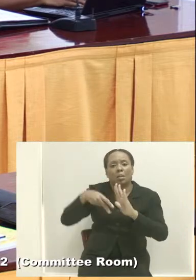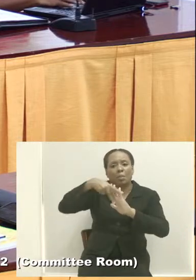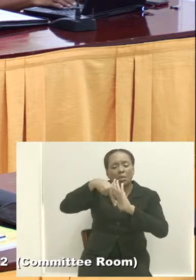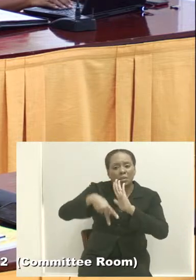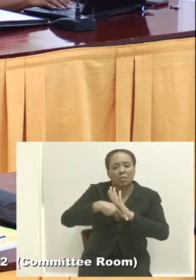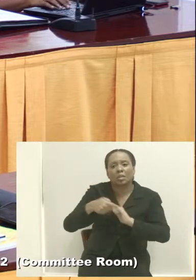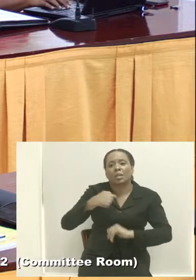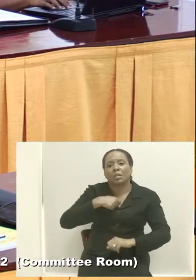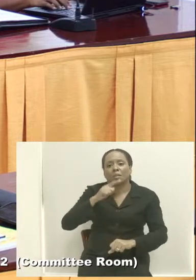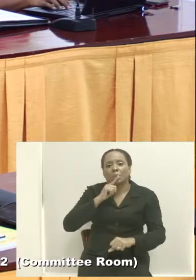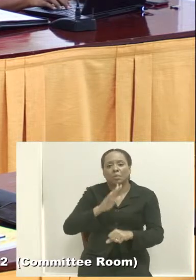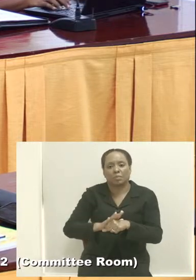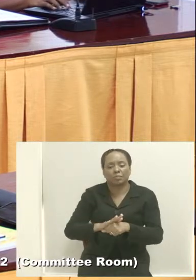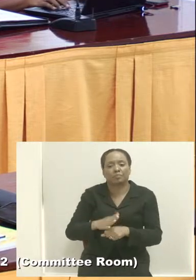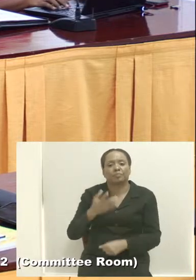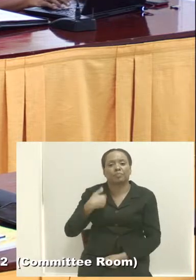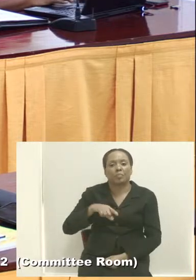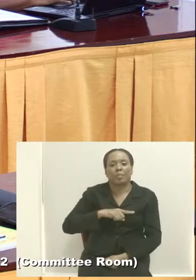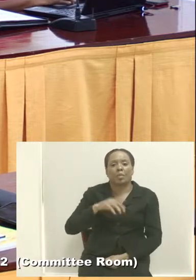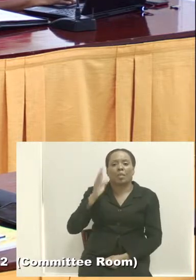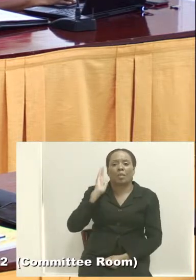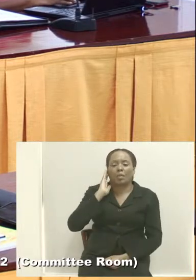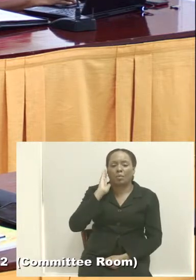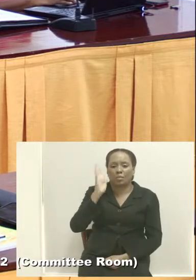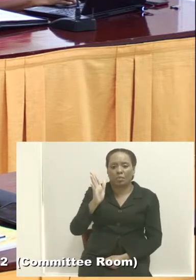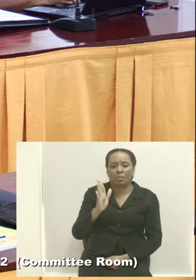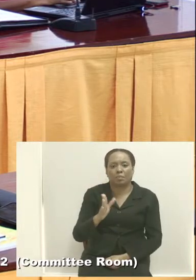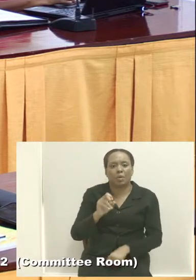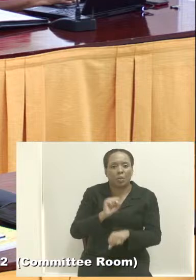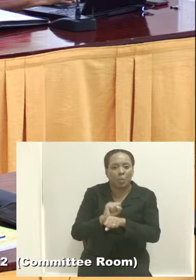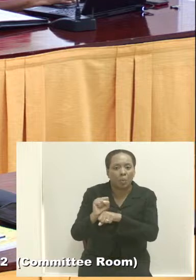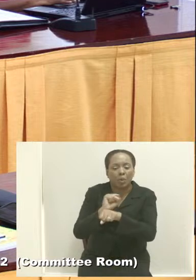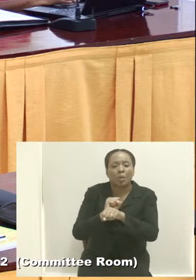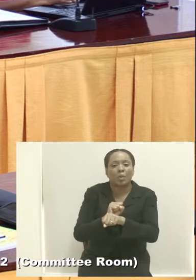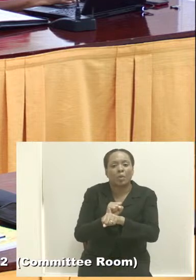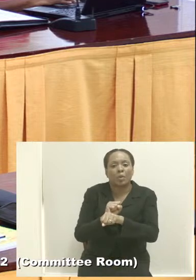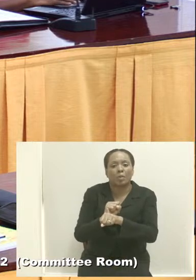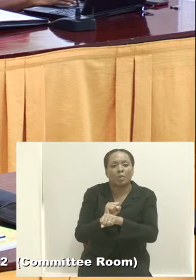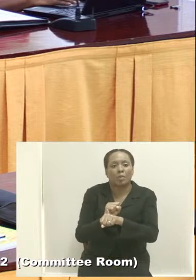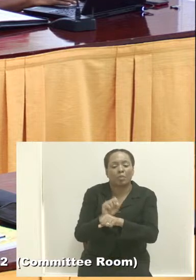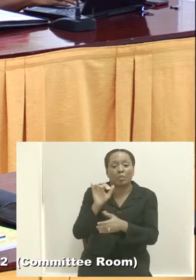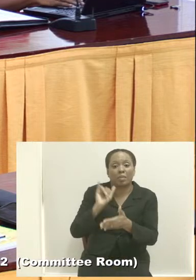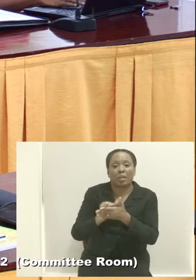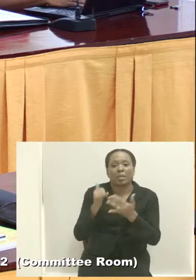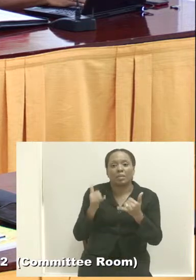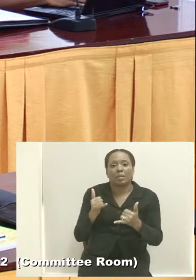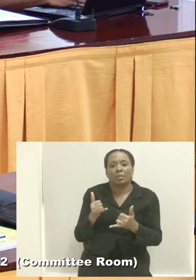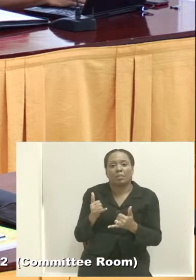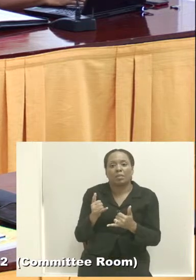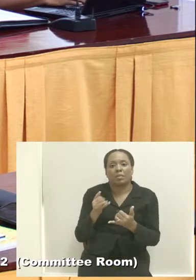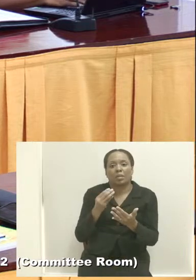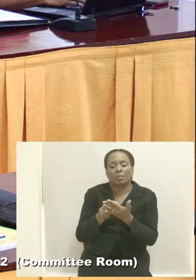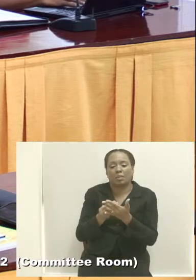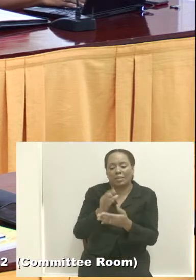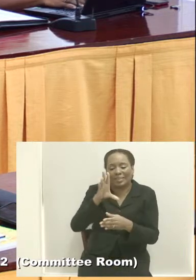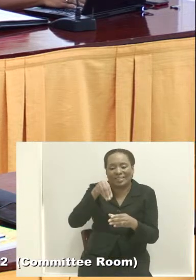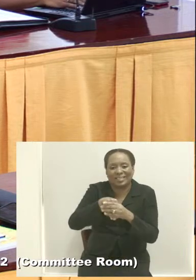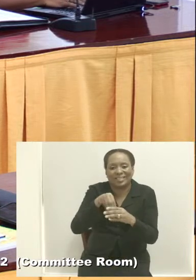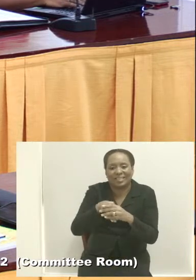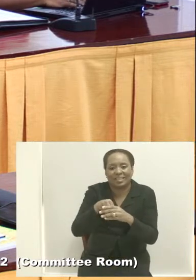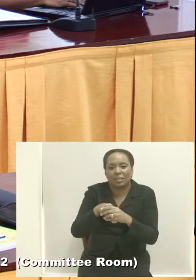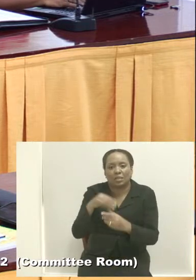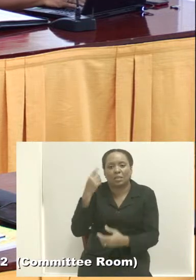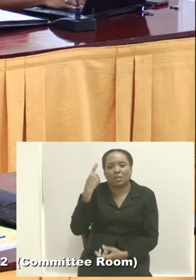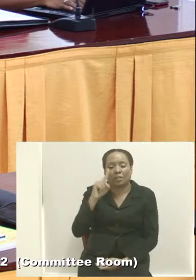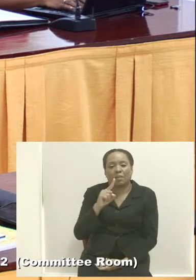ministry, and it is in fact put into the budget for these estimates as part of the way forward in the